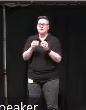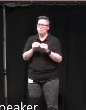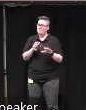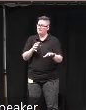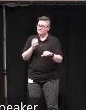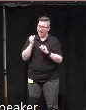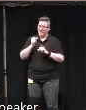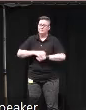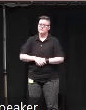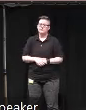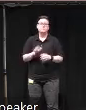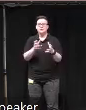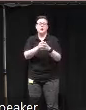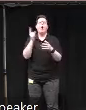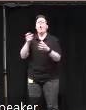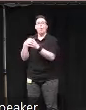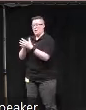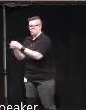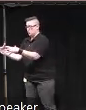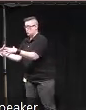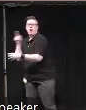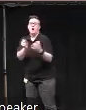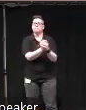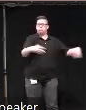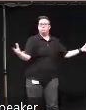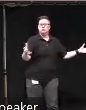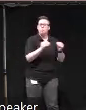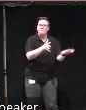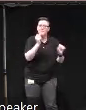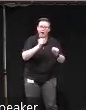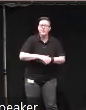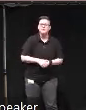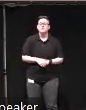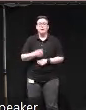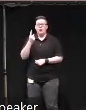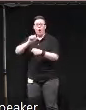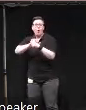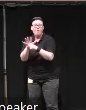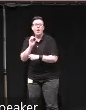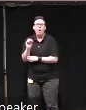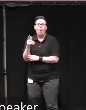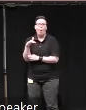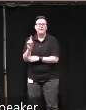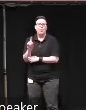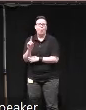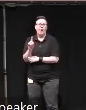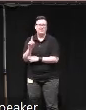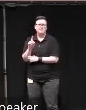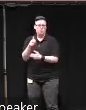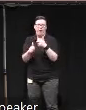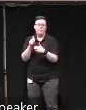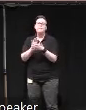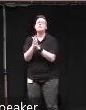The opioid epidemic during the time of COVID actually has gotten even